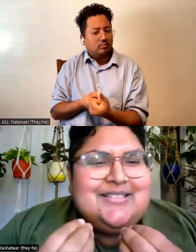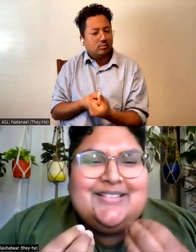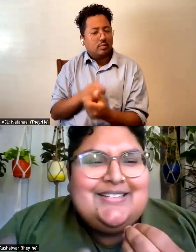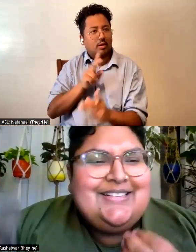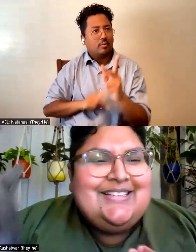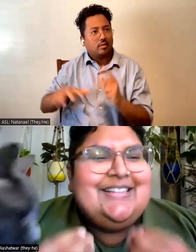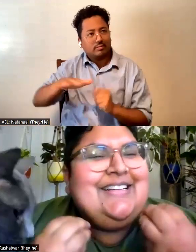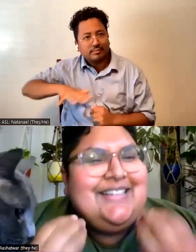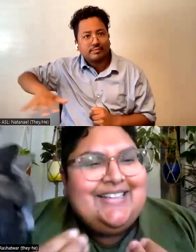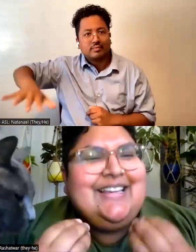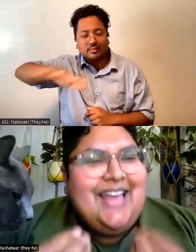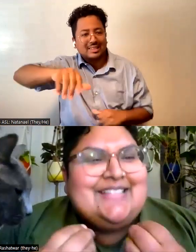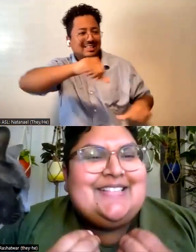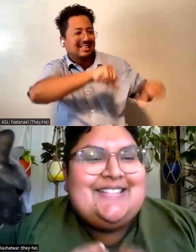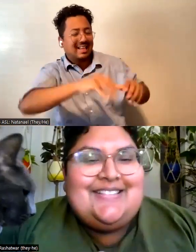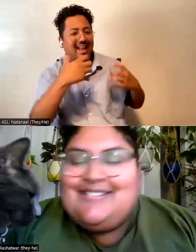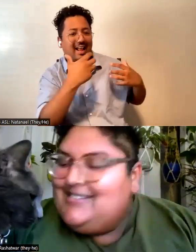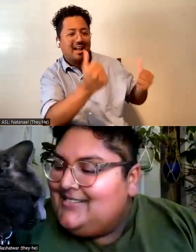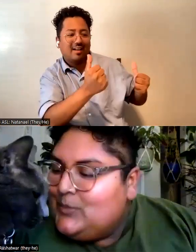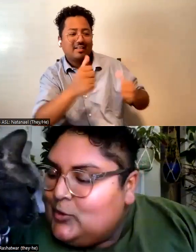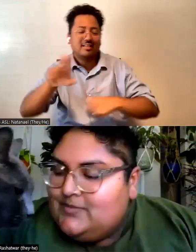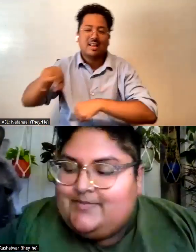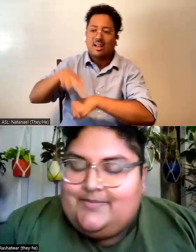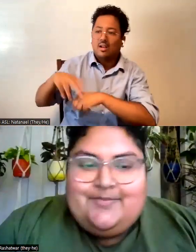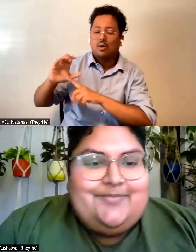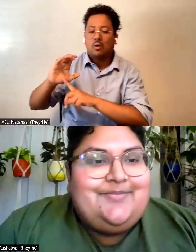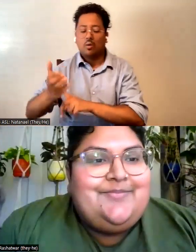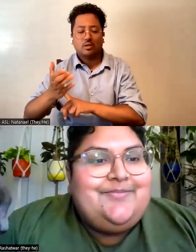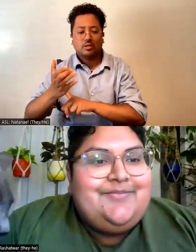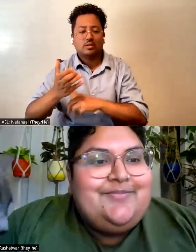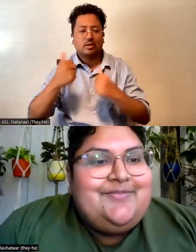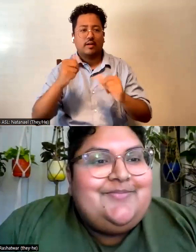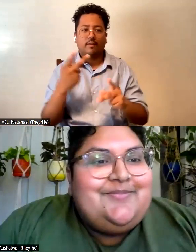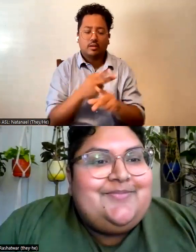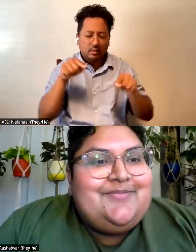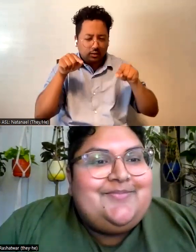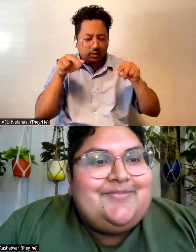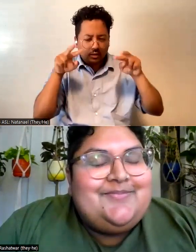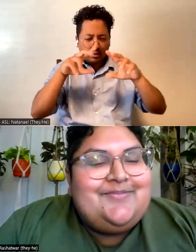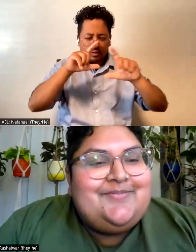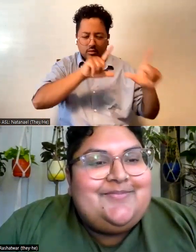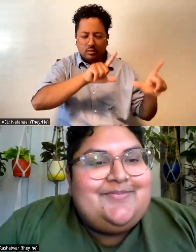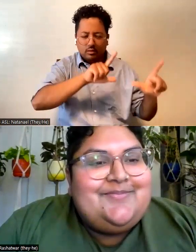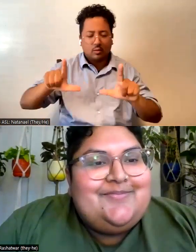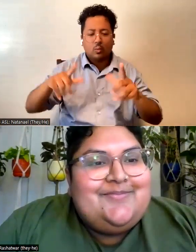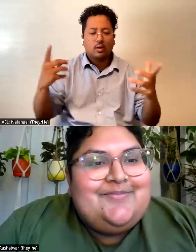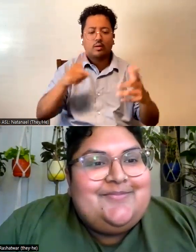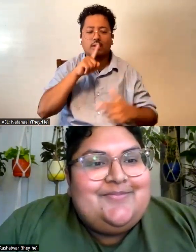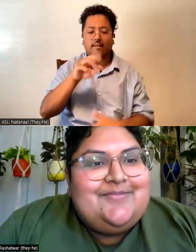desire, and the science of health from a decolonial fat studies and disability studies lens. Gut